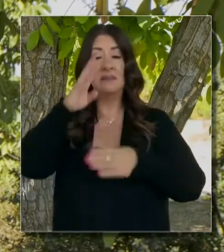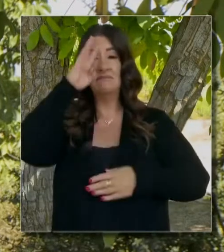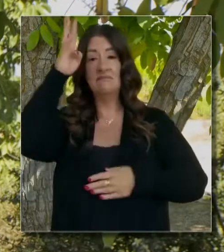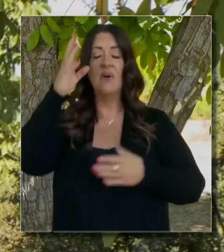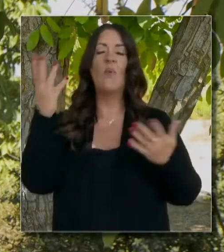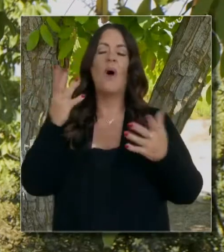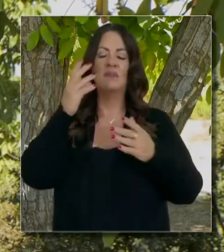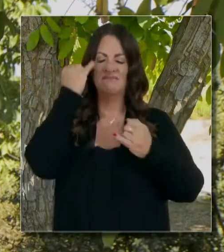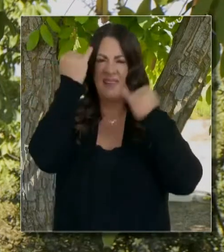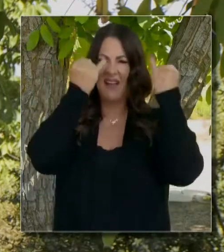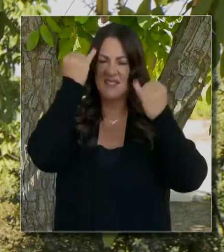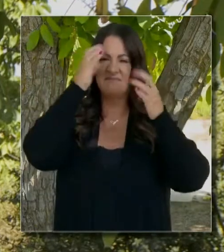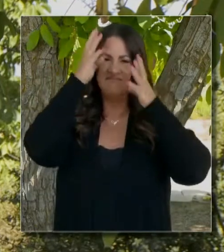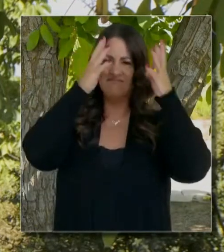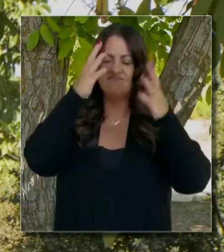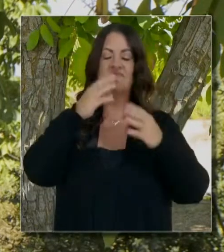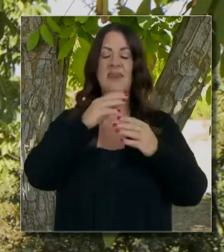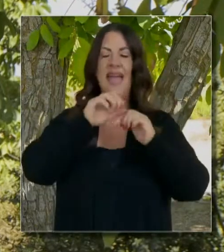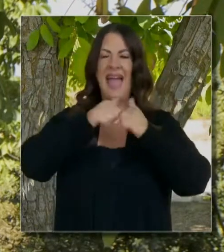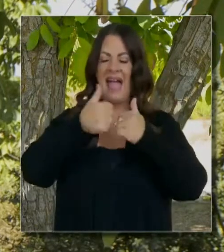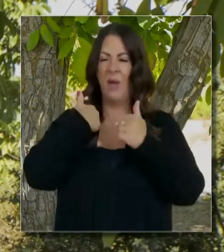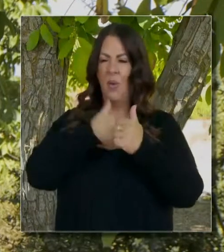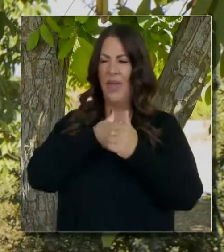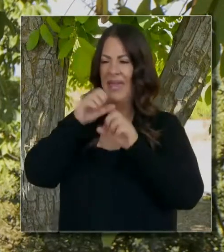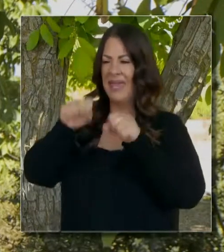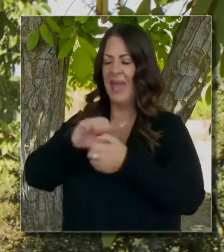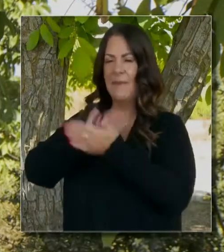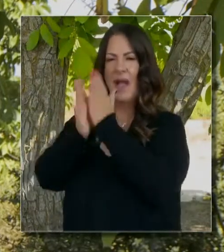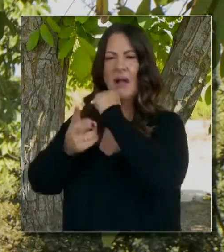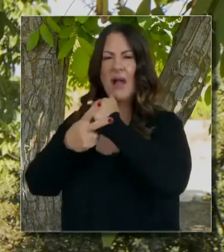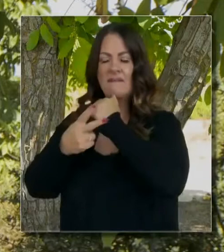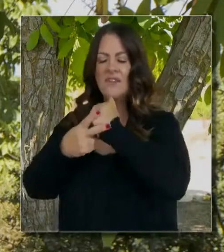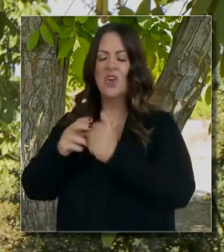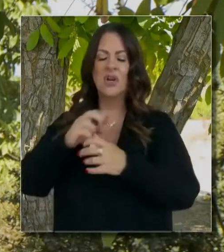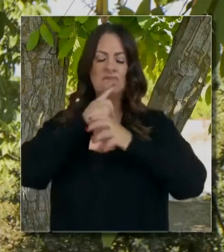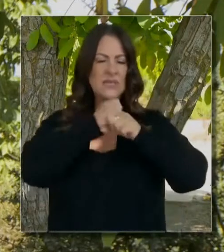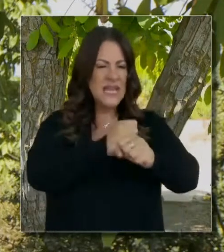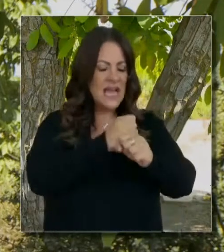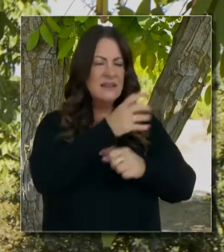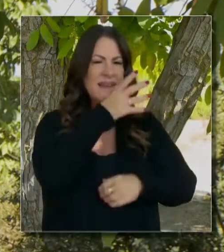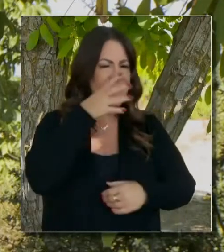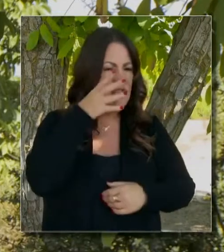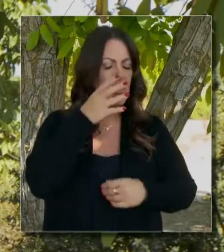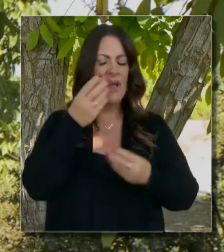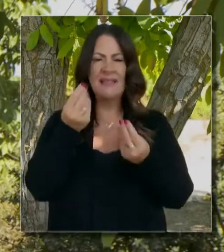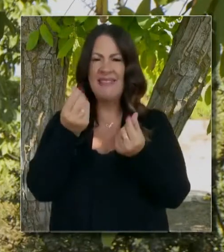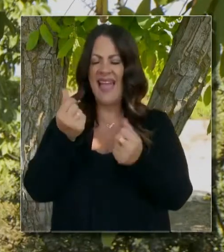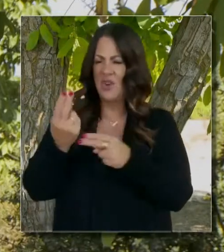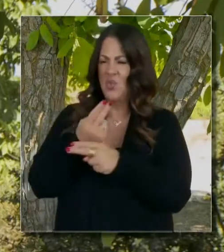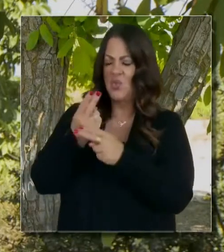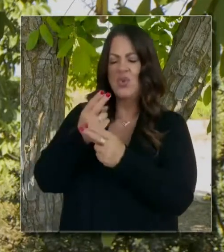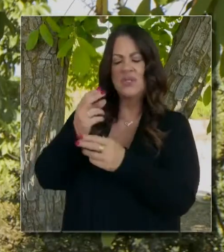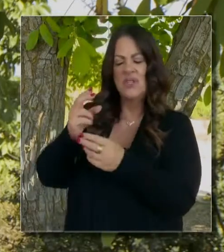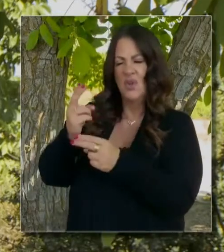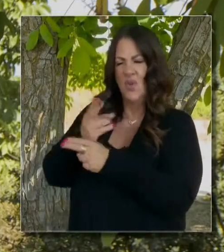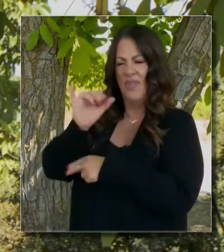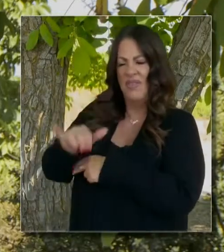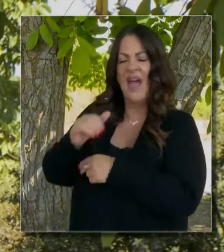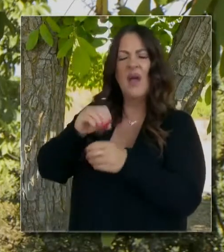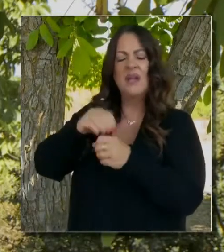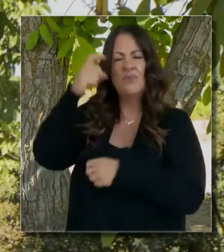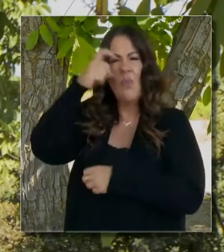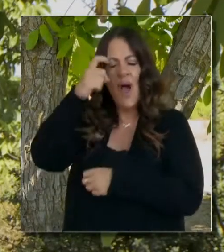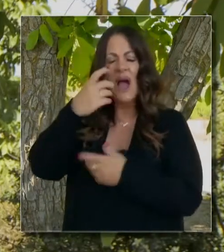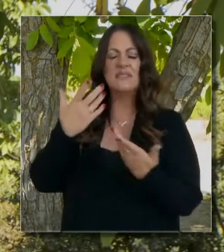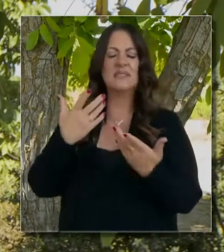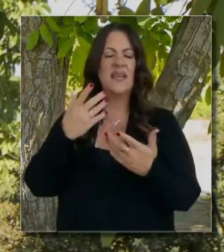innovation and conservation, innovation and agriculture, innovation and land use, innovation and species